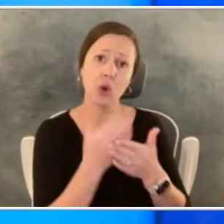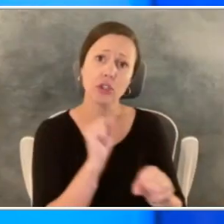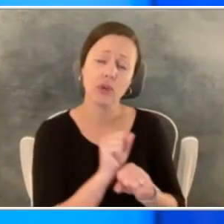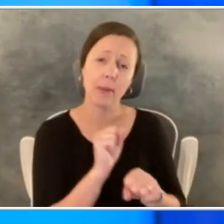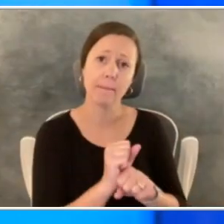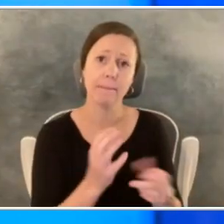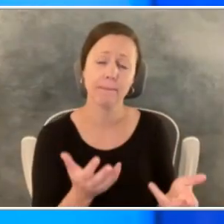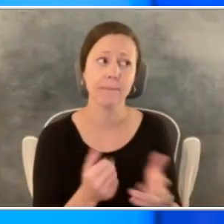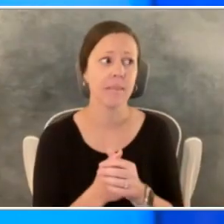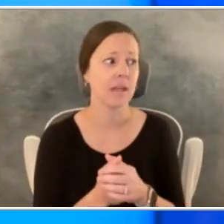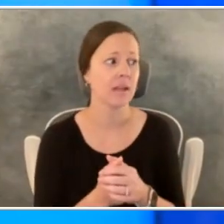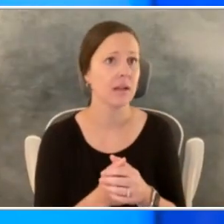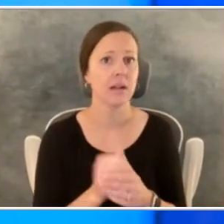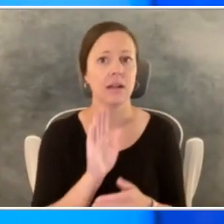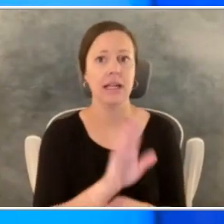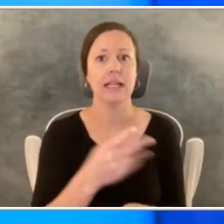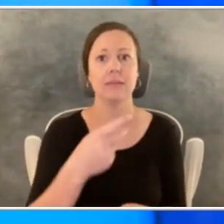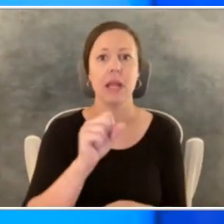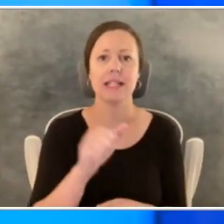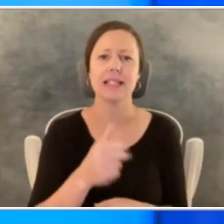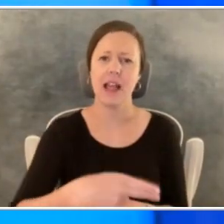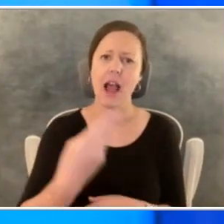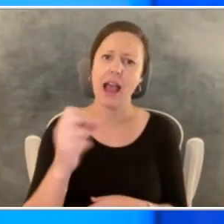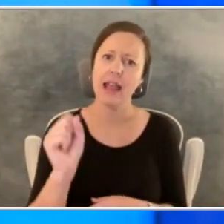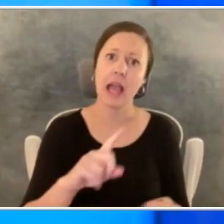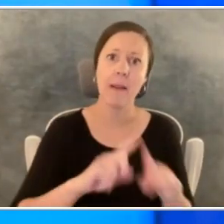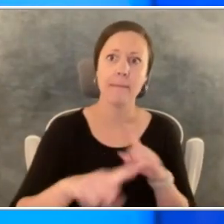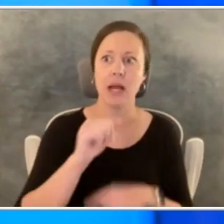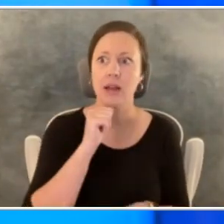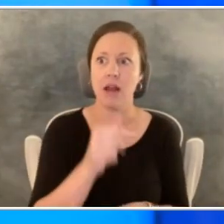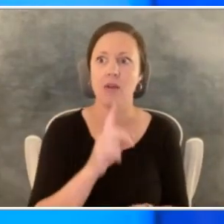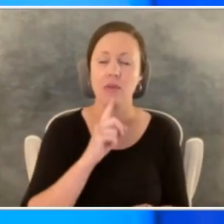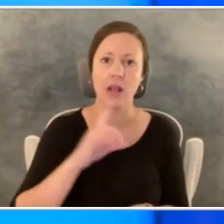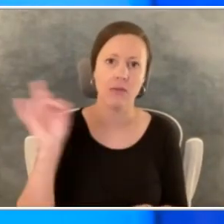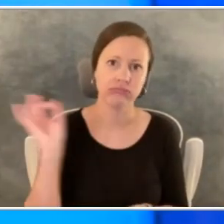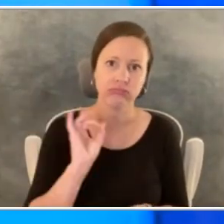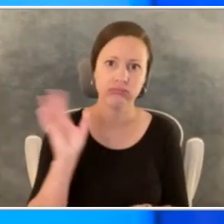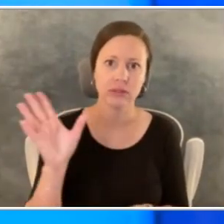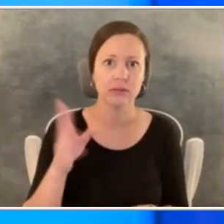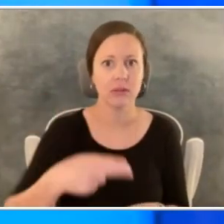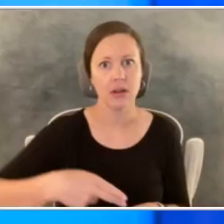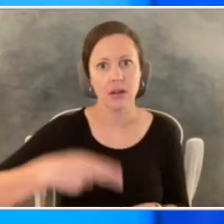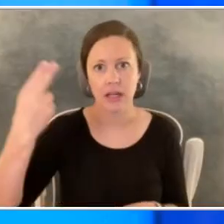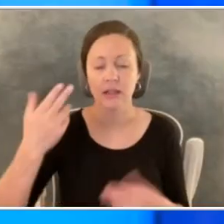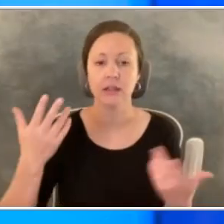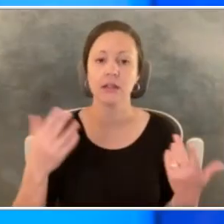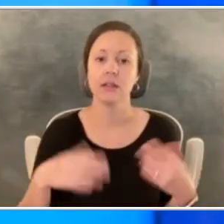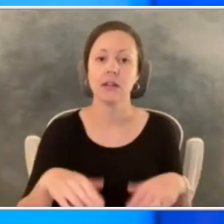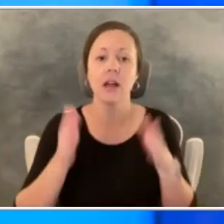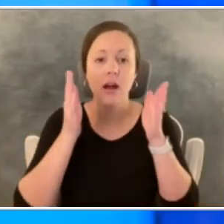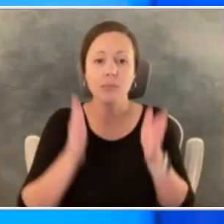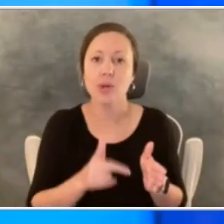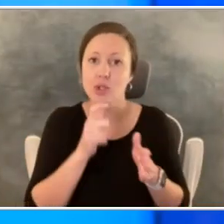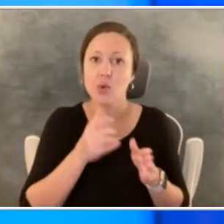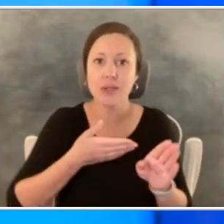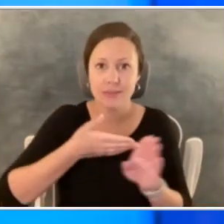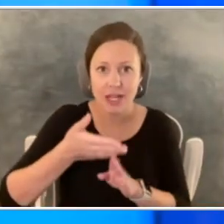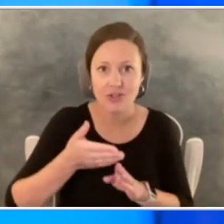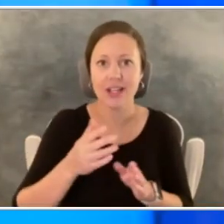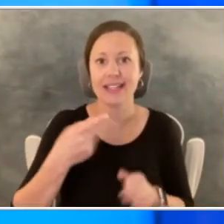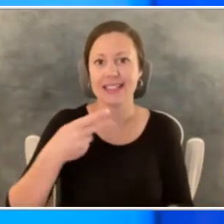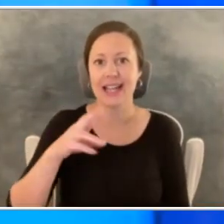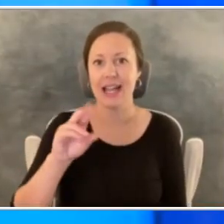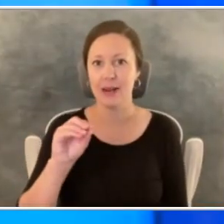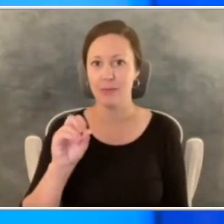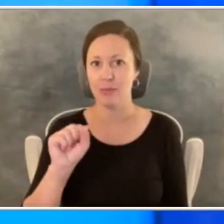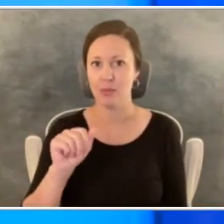Jack's PSA was elevated, but not extremely so. Mm-hmm. Of course, as a person who specializes in prostate cancer, I've seen a lot of men